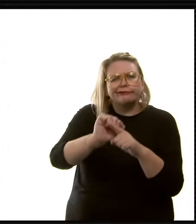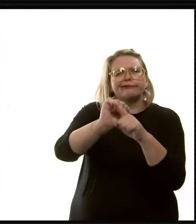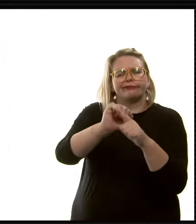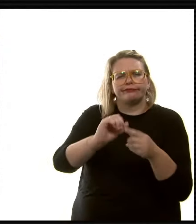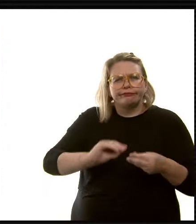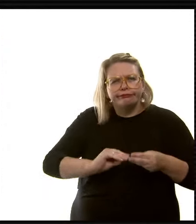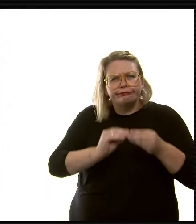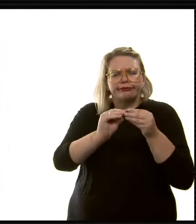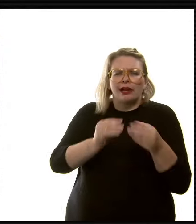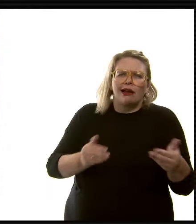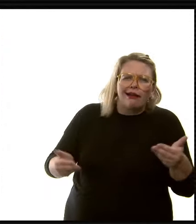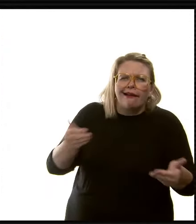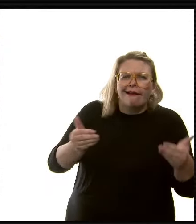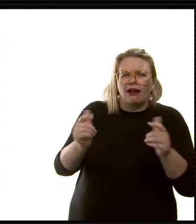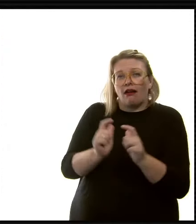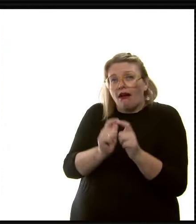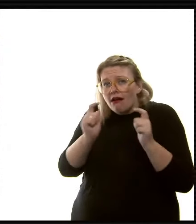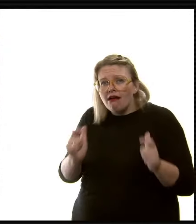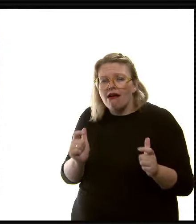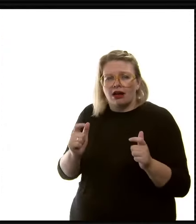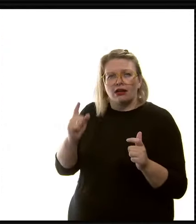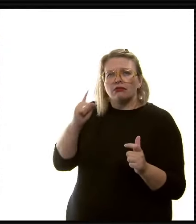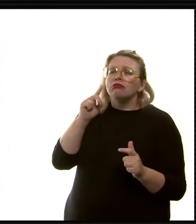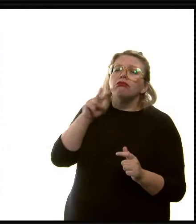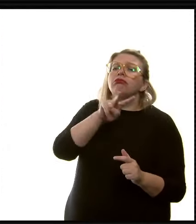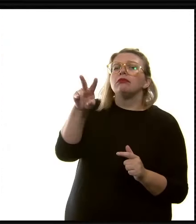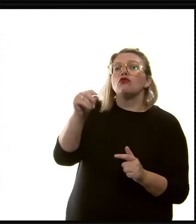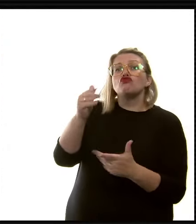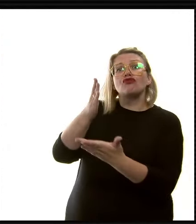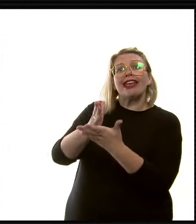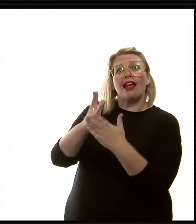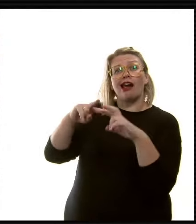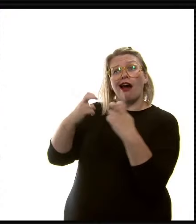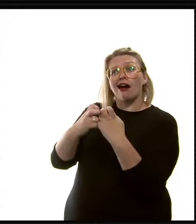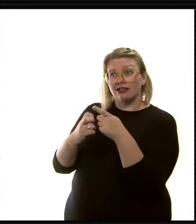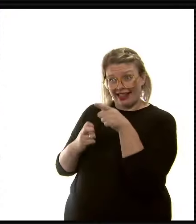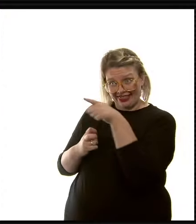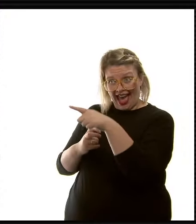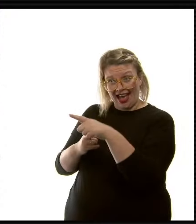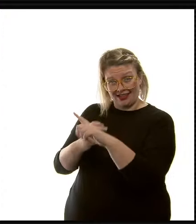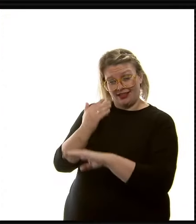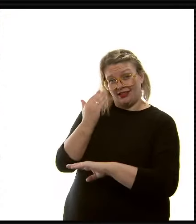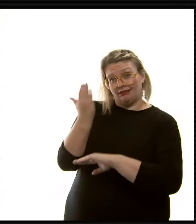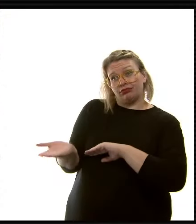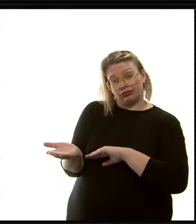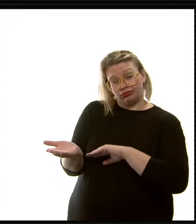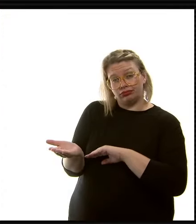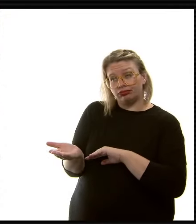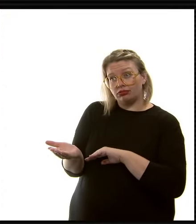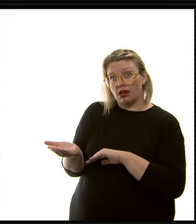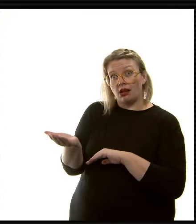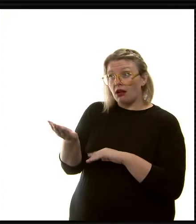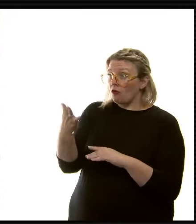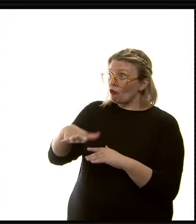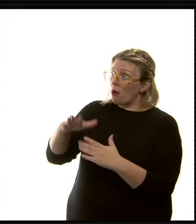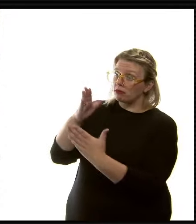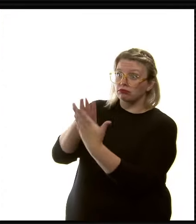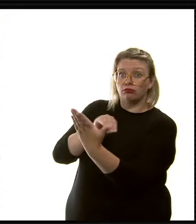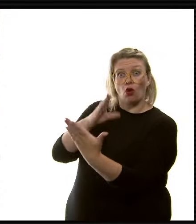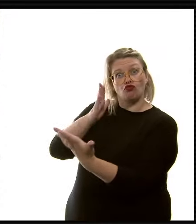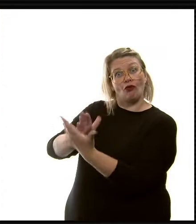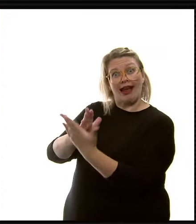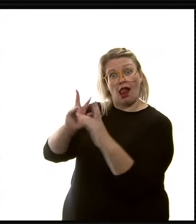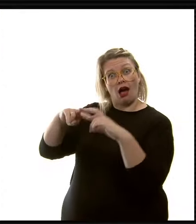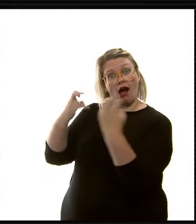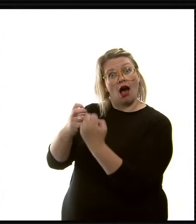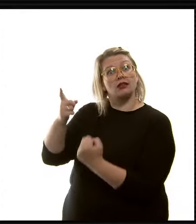impressive. We also looked at real castles, like this drawbridge is actually based on this kind of crazy counterweight drawbridge that's a real thing